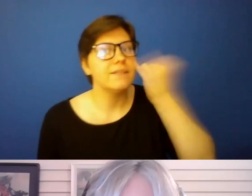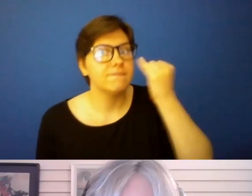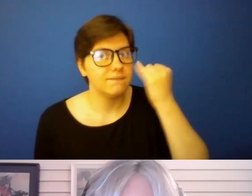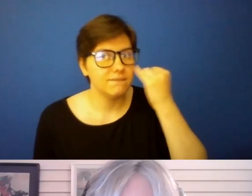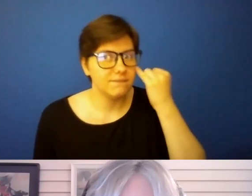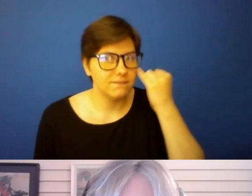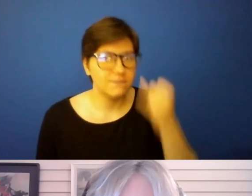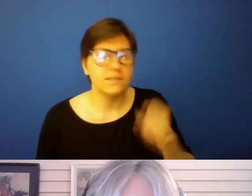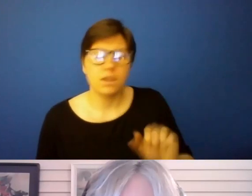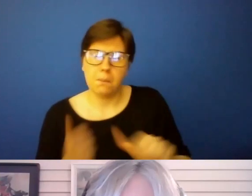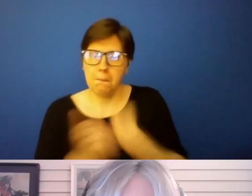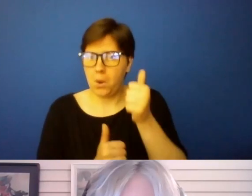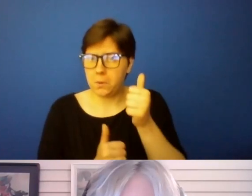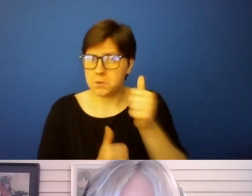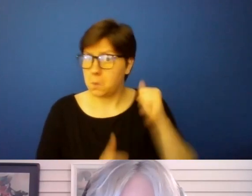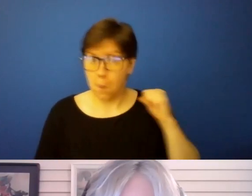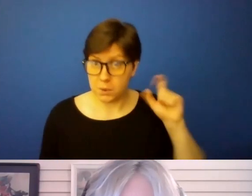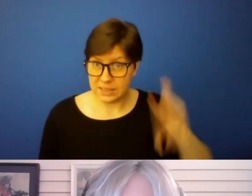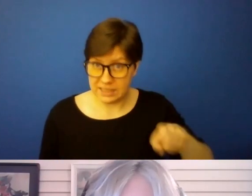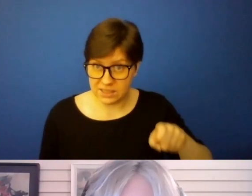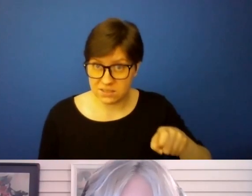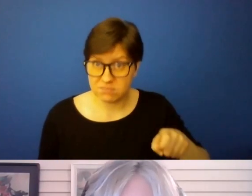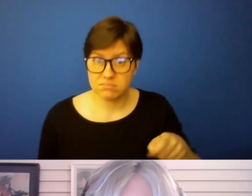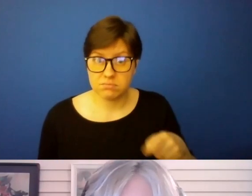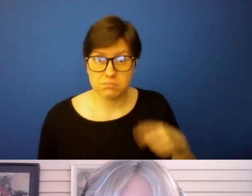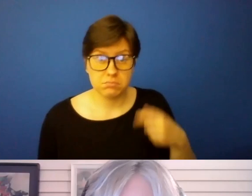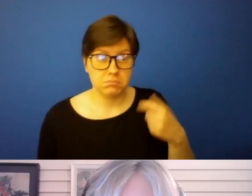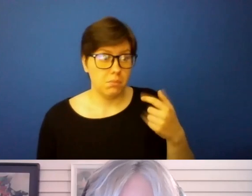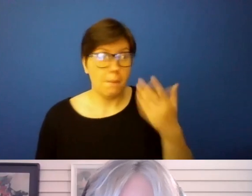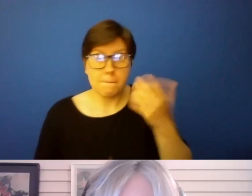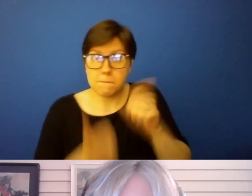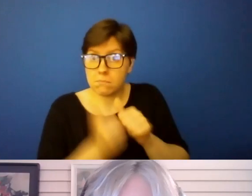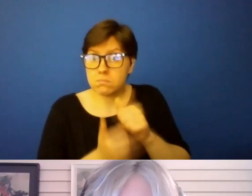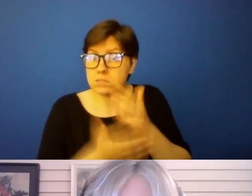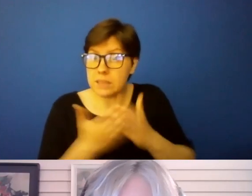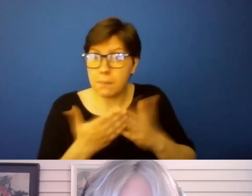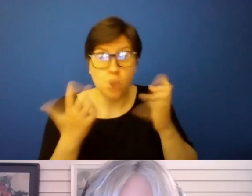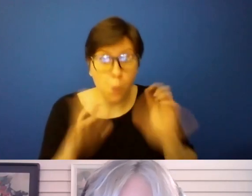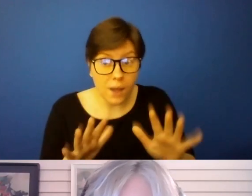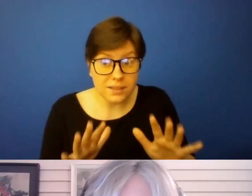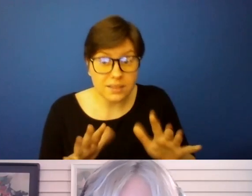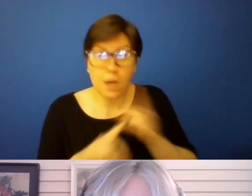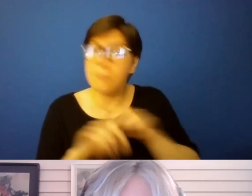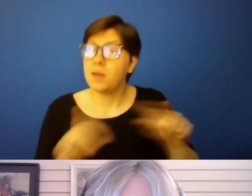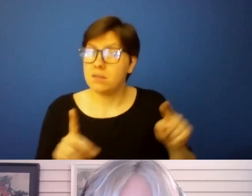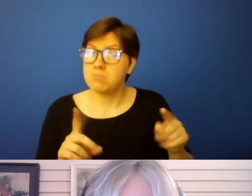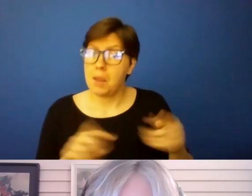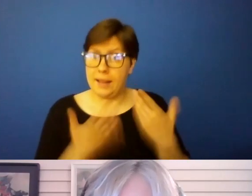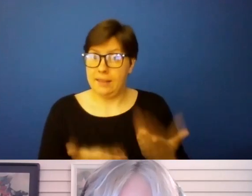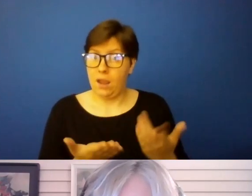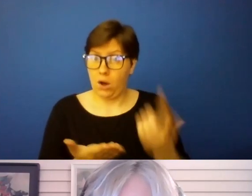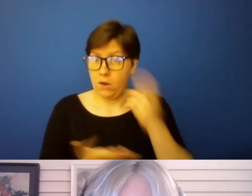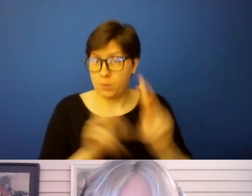Most won't need it or even want it, but it's there for those who